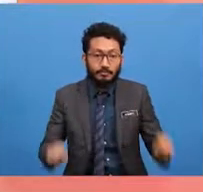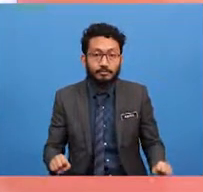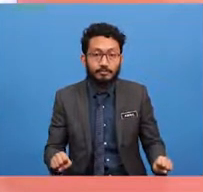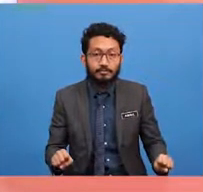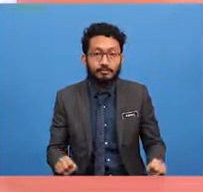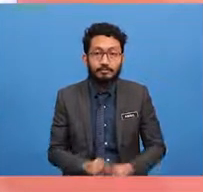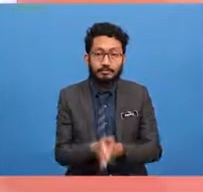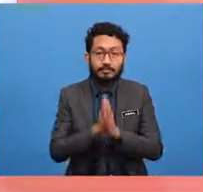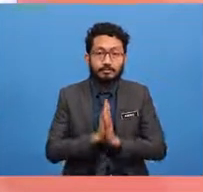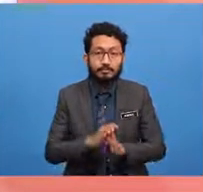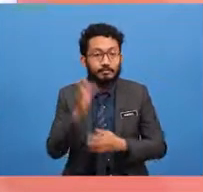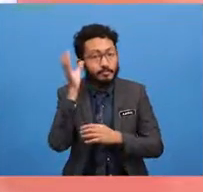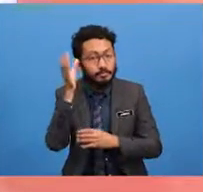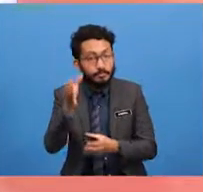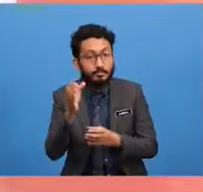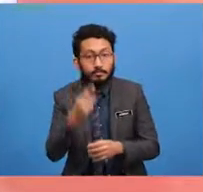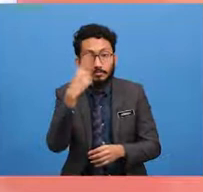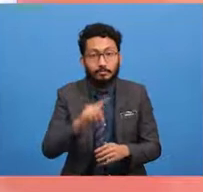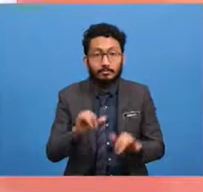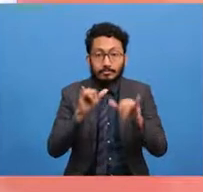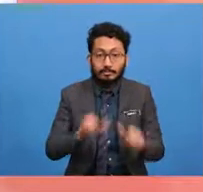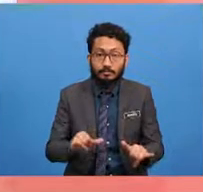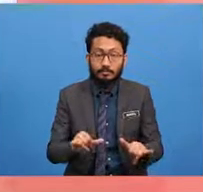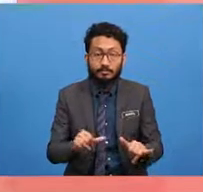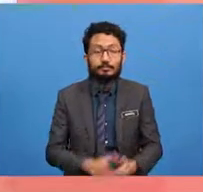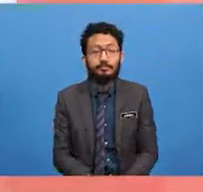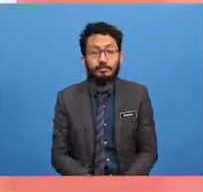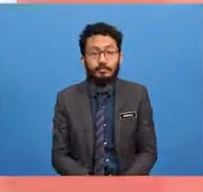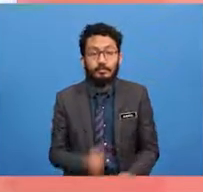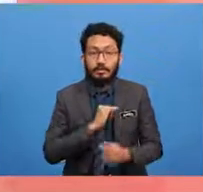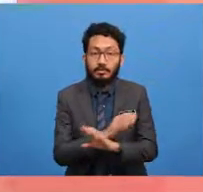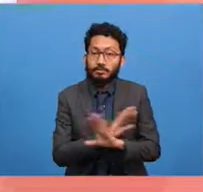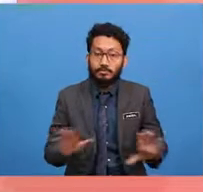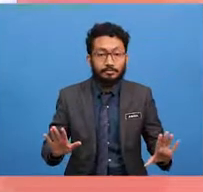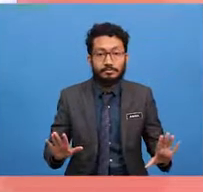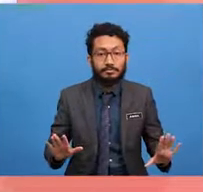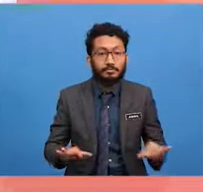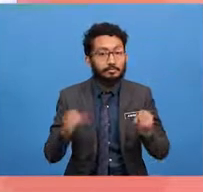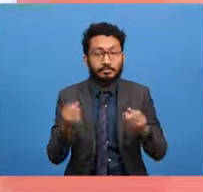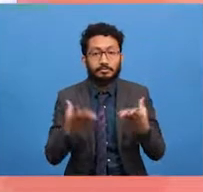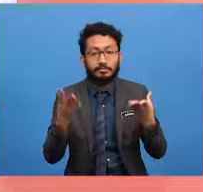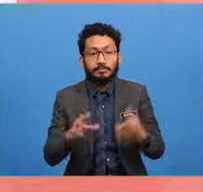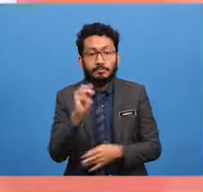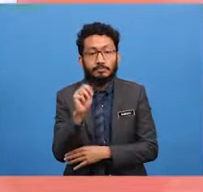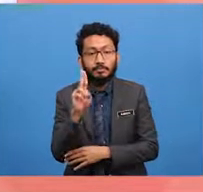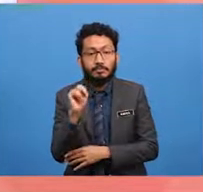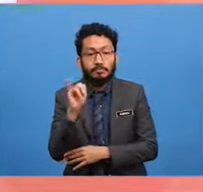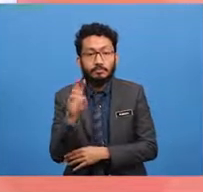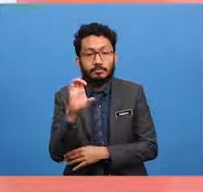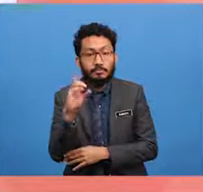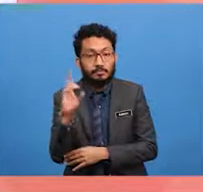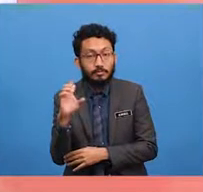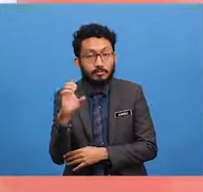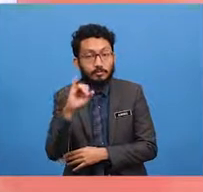asking suggestion for accommodation. I don't want to be too much of a nuisance.